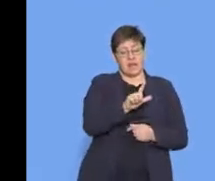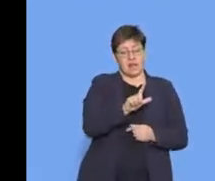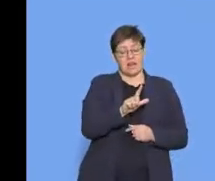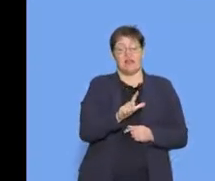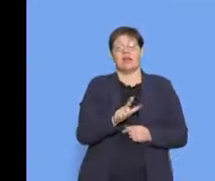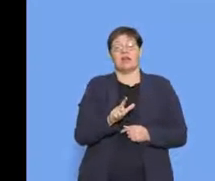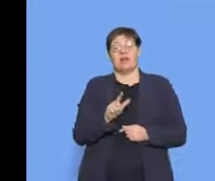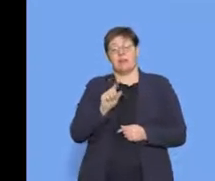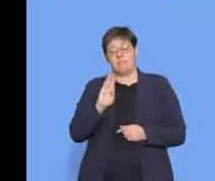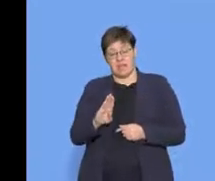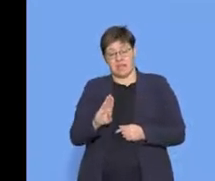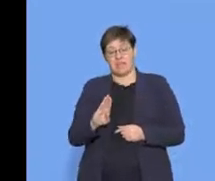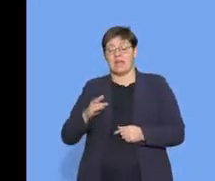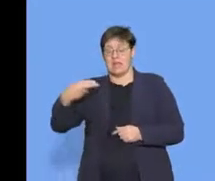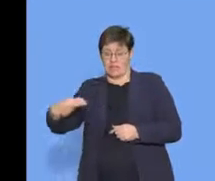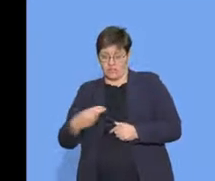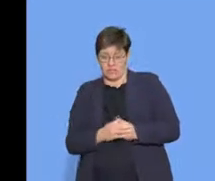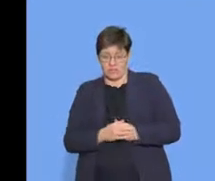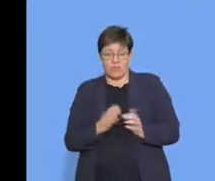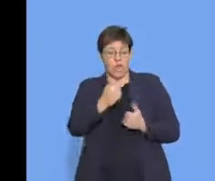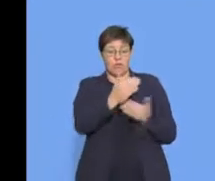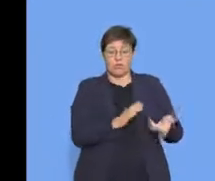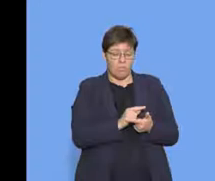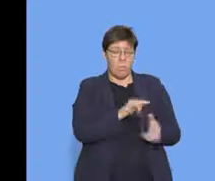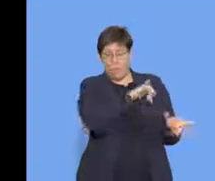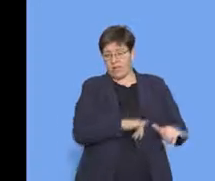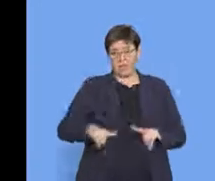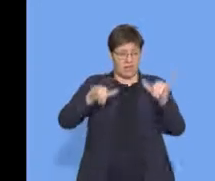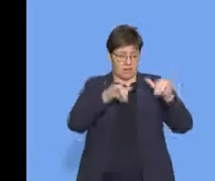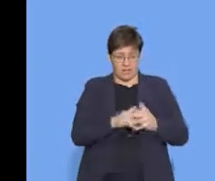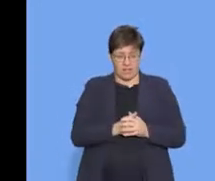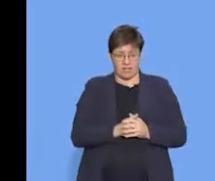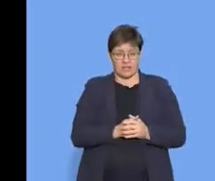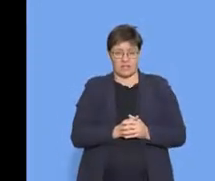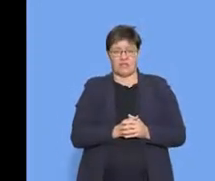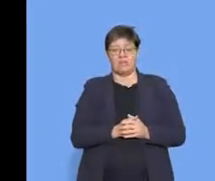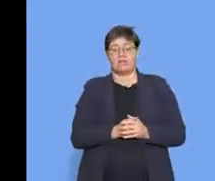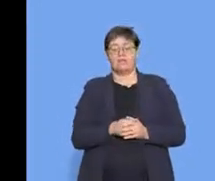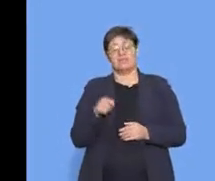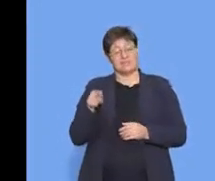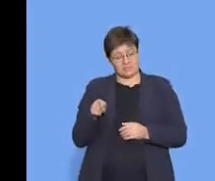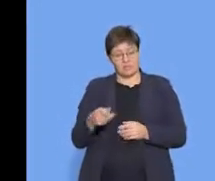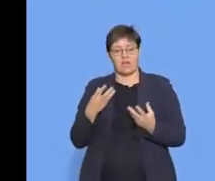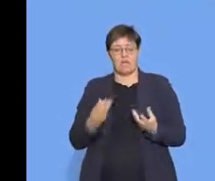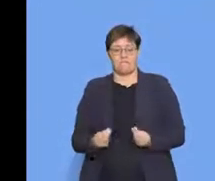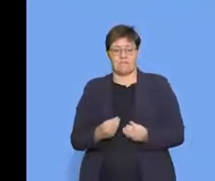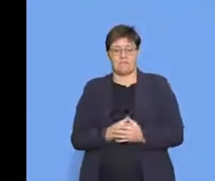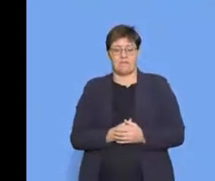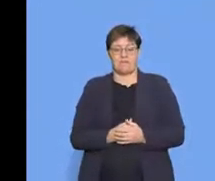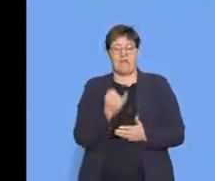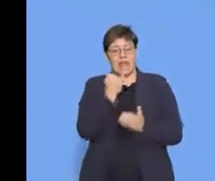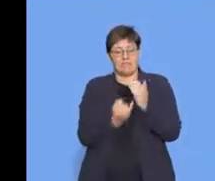length, breadth, and height. The cube, it was all the same measurements, but for a rectangular prism, we